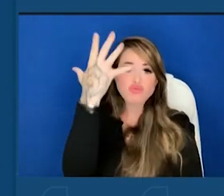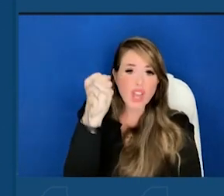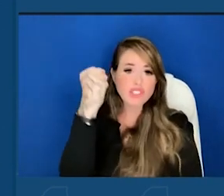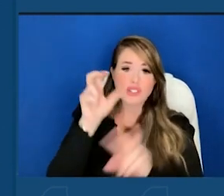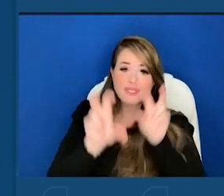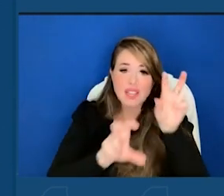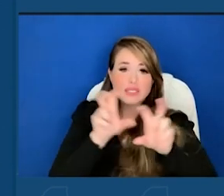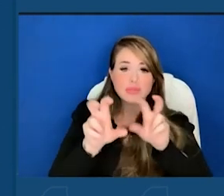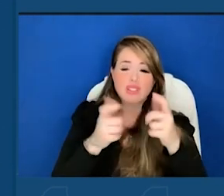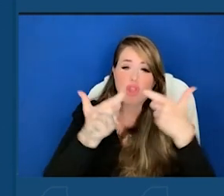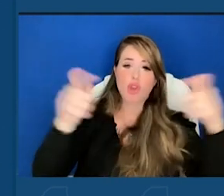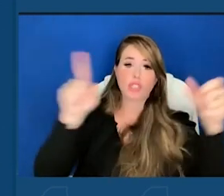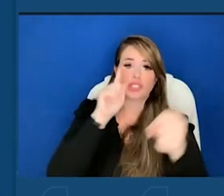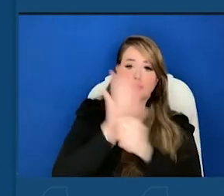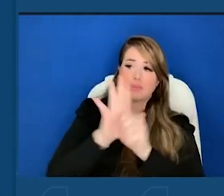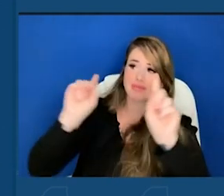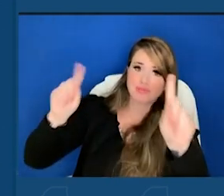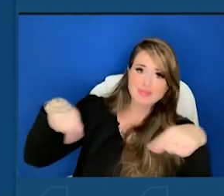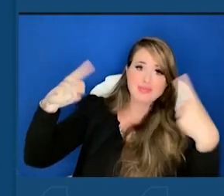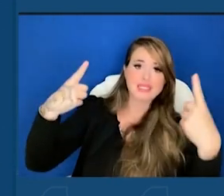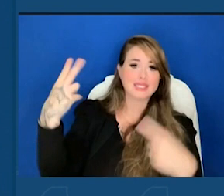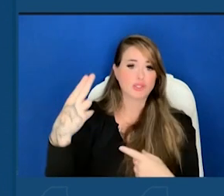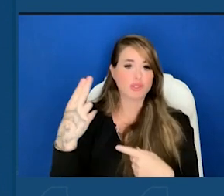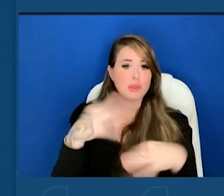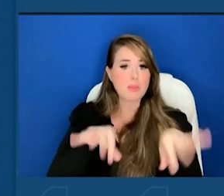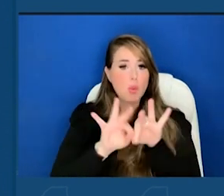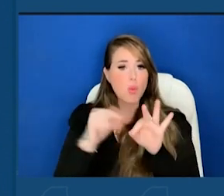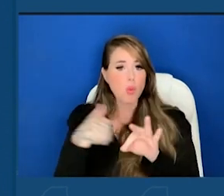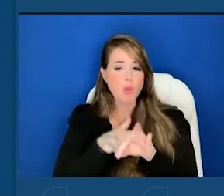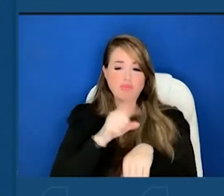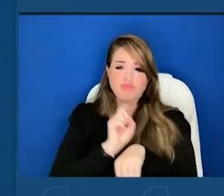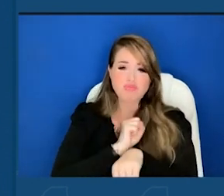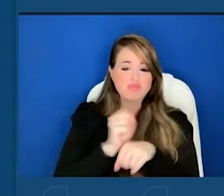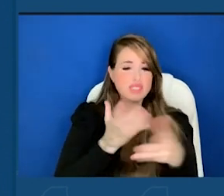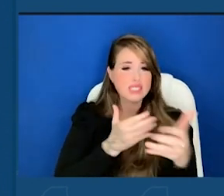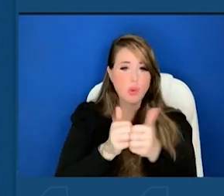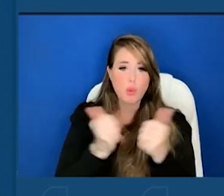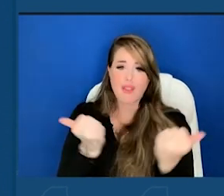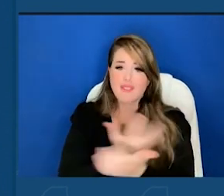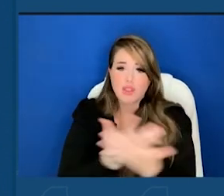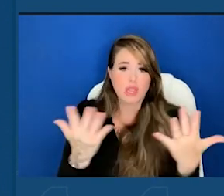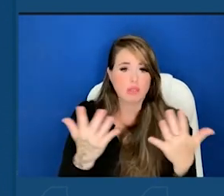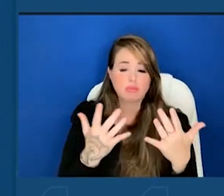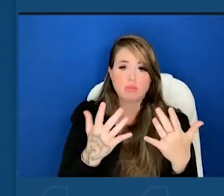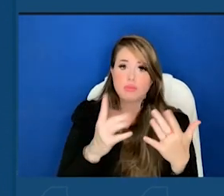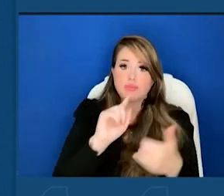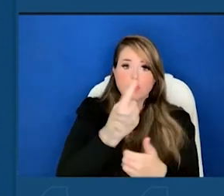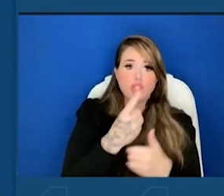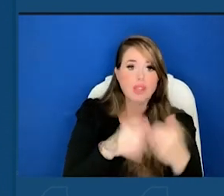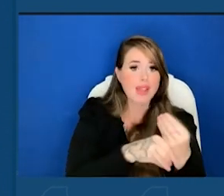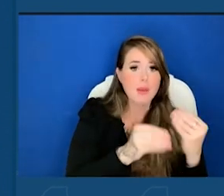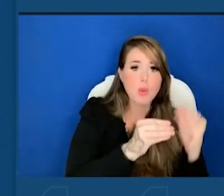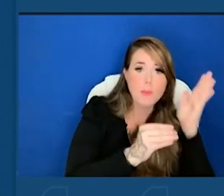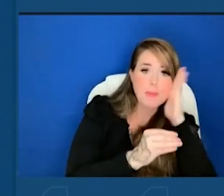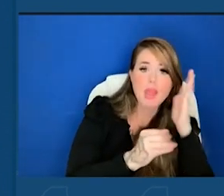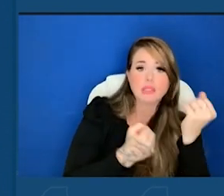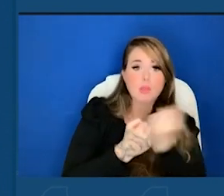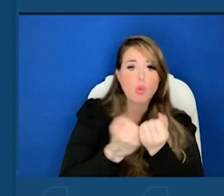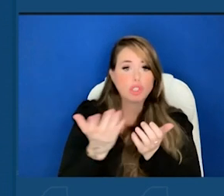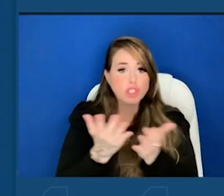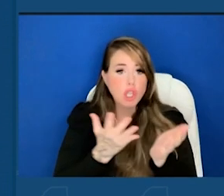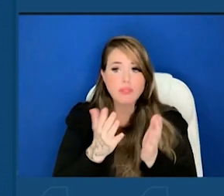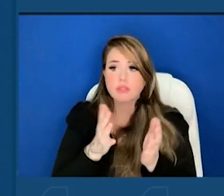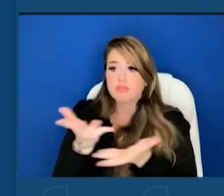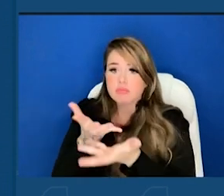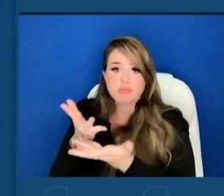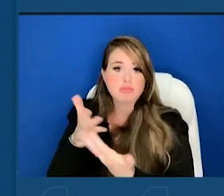largest commitment in our history, to make sure that we deal with everything from adding more beds to supportive services to whatever people need, so